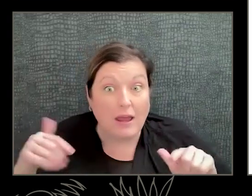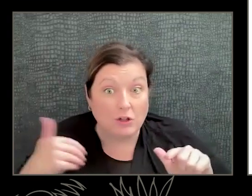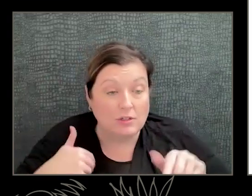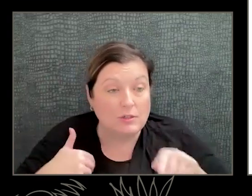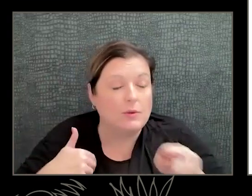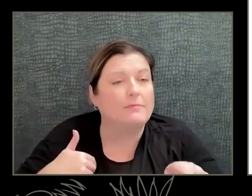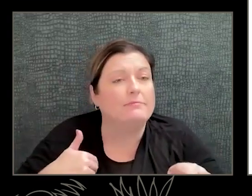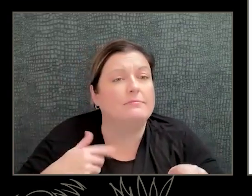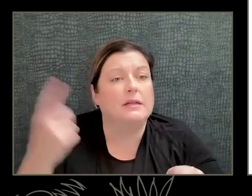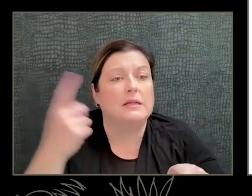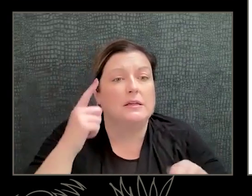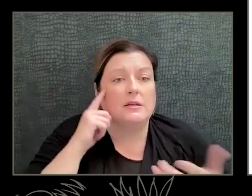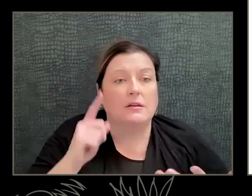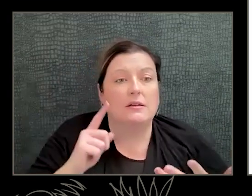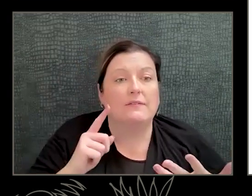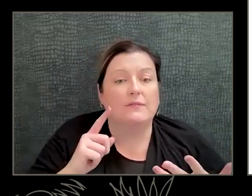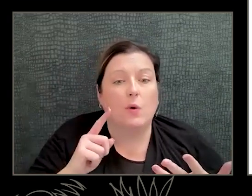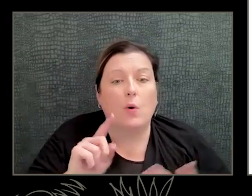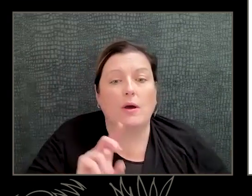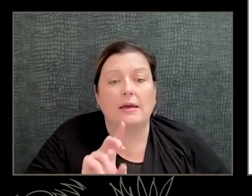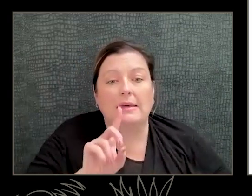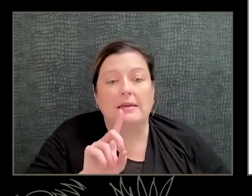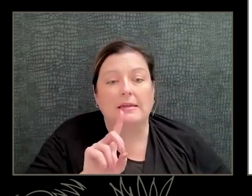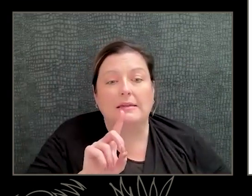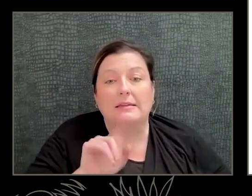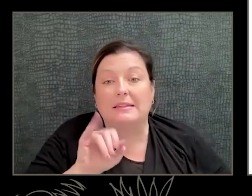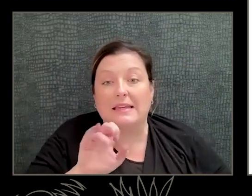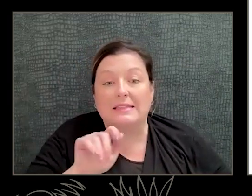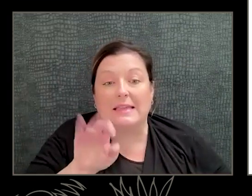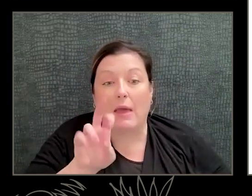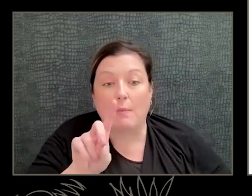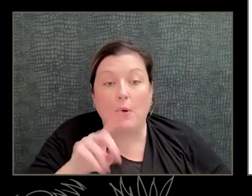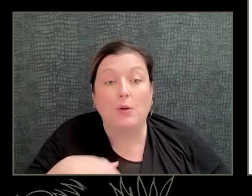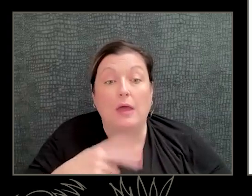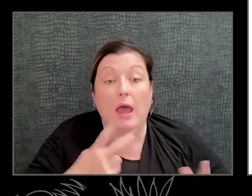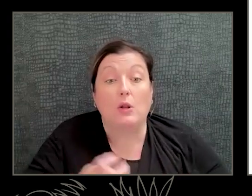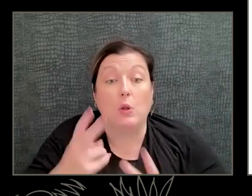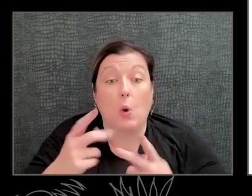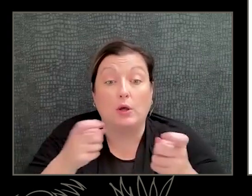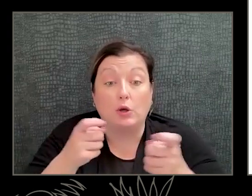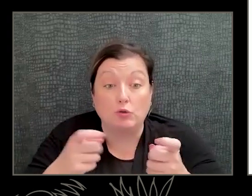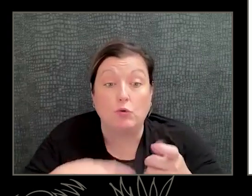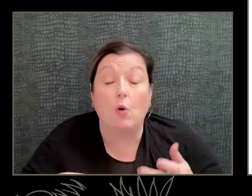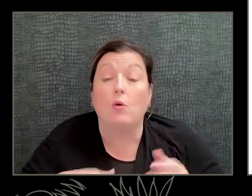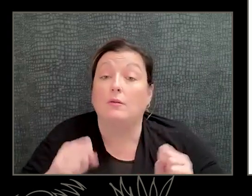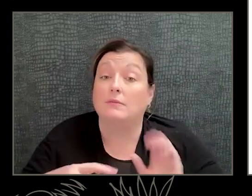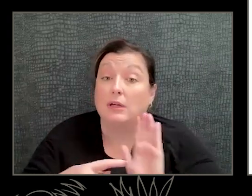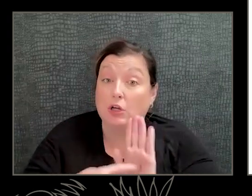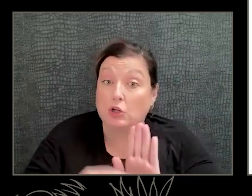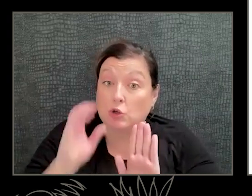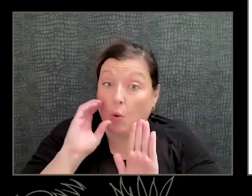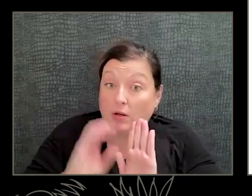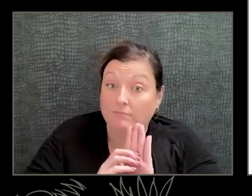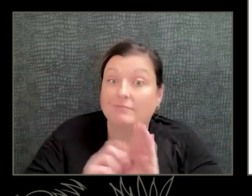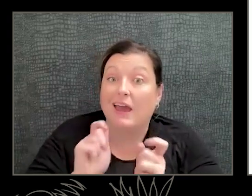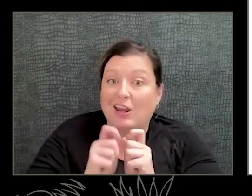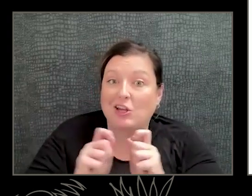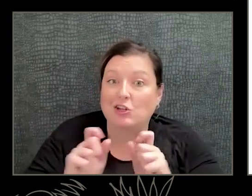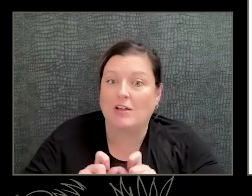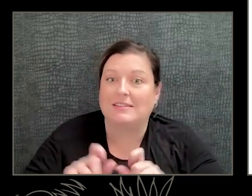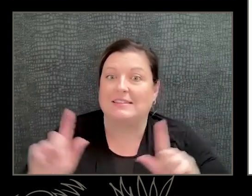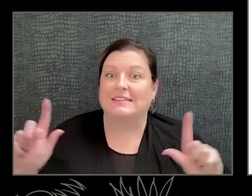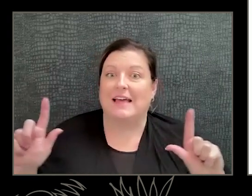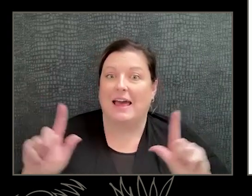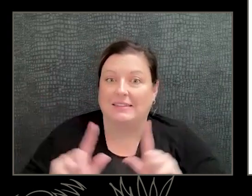We have something for disabled and loading to control those different states of the buttons. And we can also show an icon and adjust the sizing. So